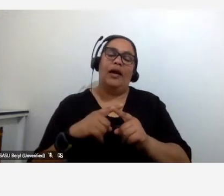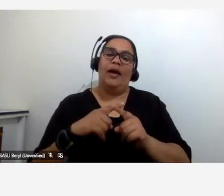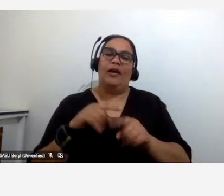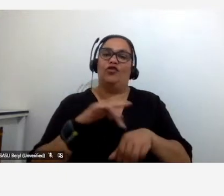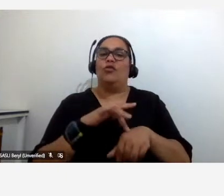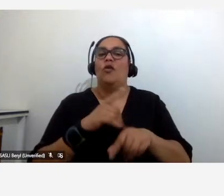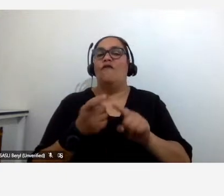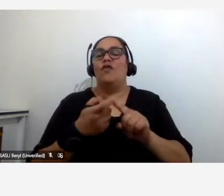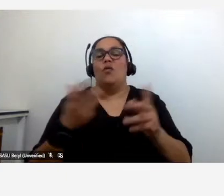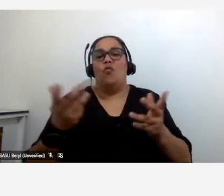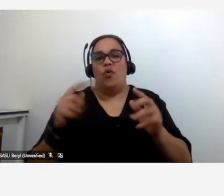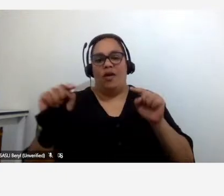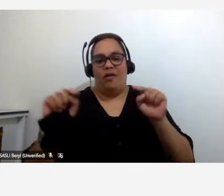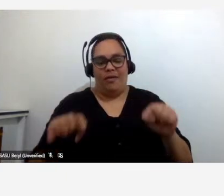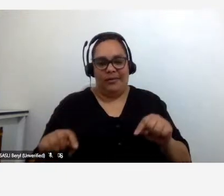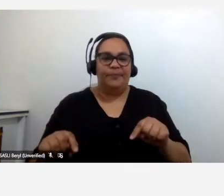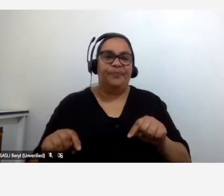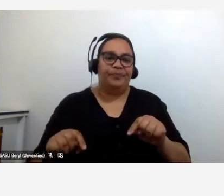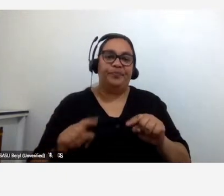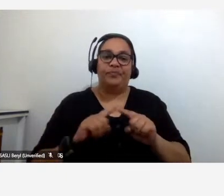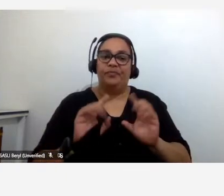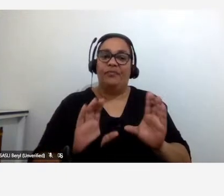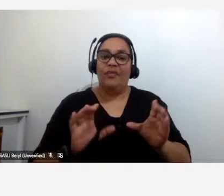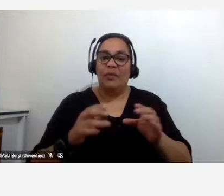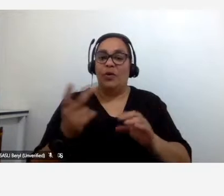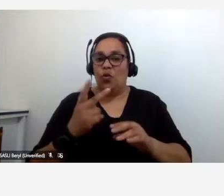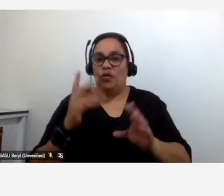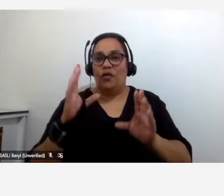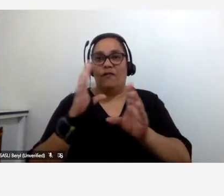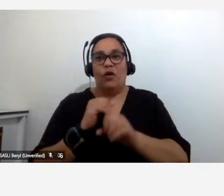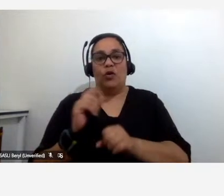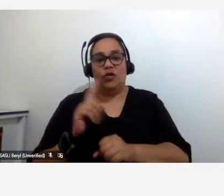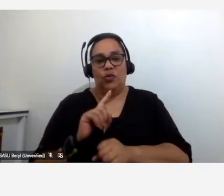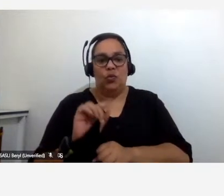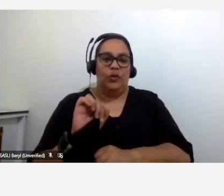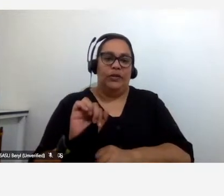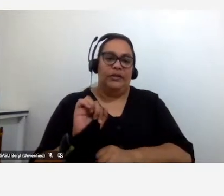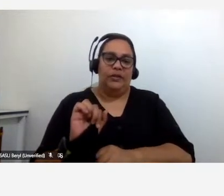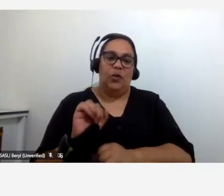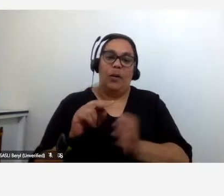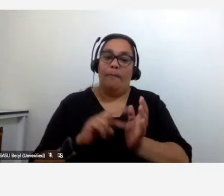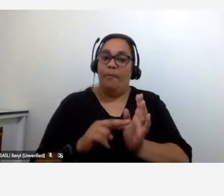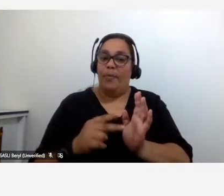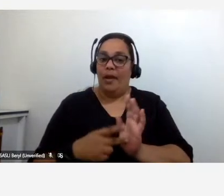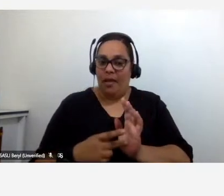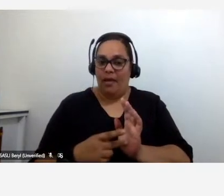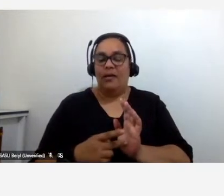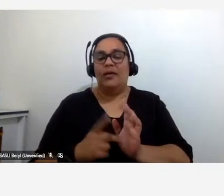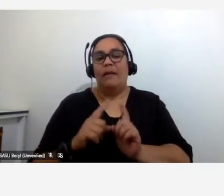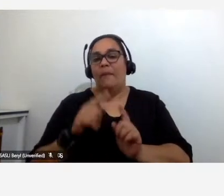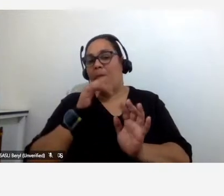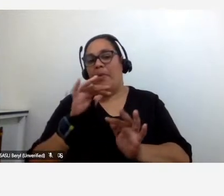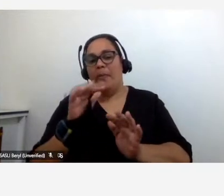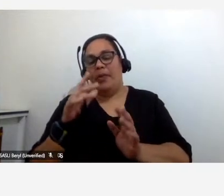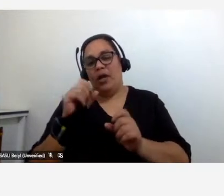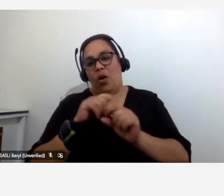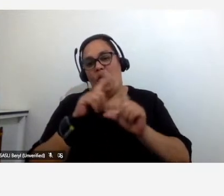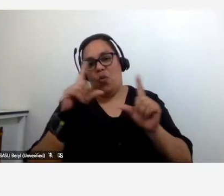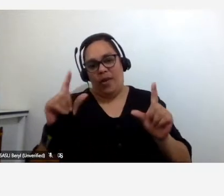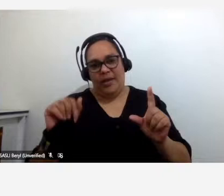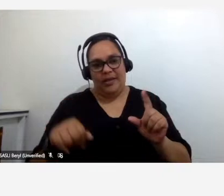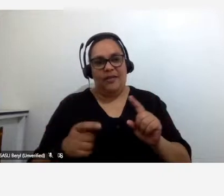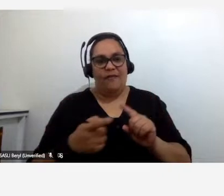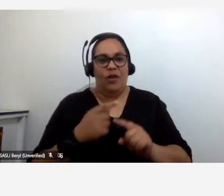geographical coordinates. The committee also focused on planning and public awareness.